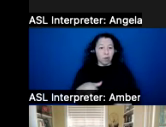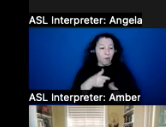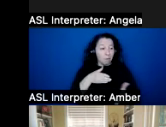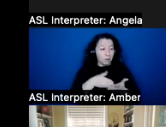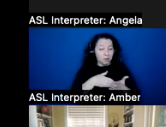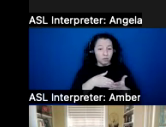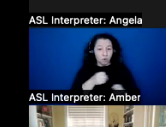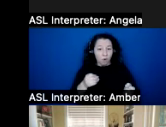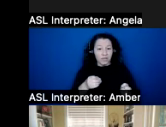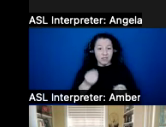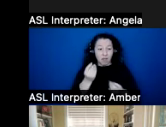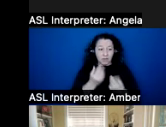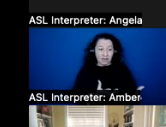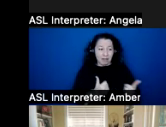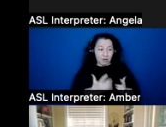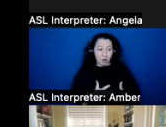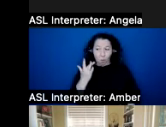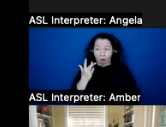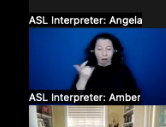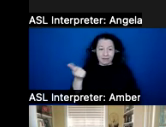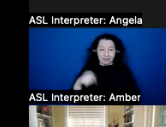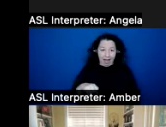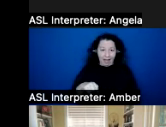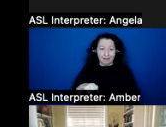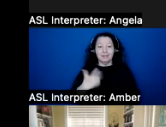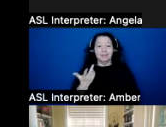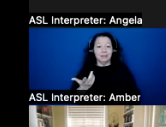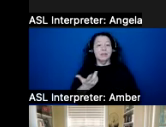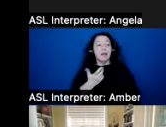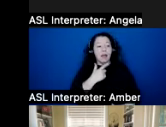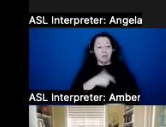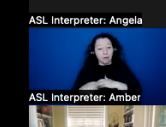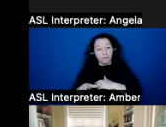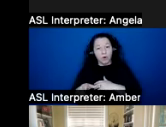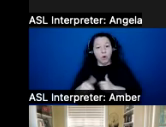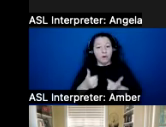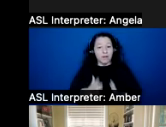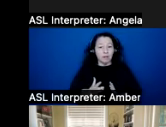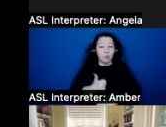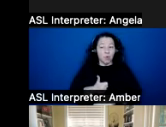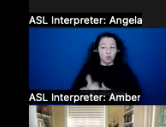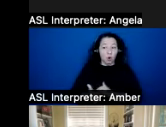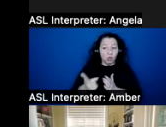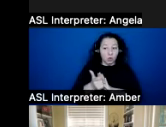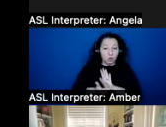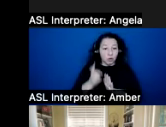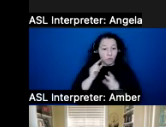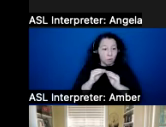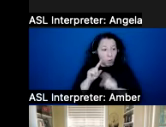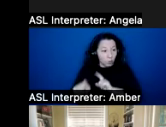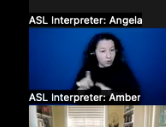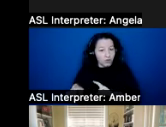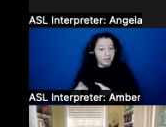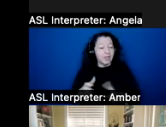of reason for declination, refer victim to charging attorney for further questions, remain available